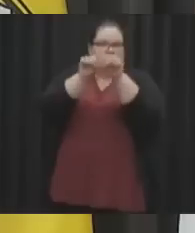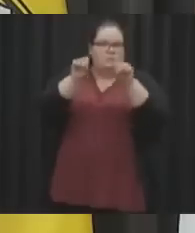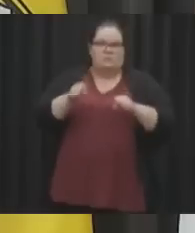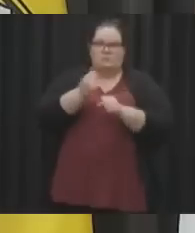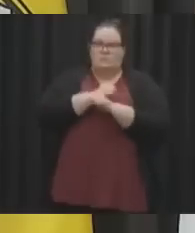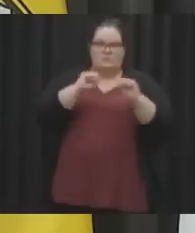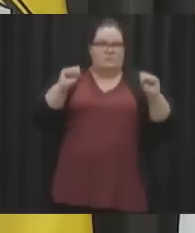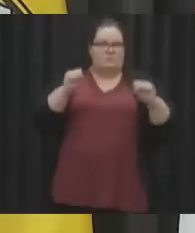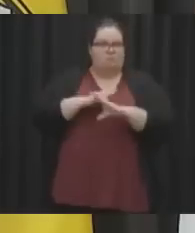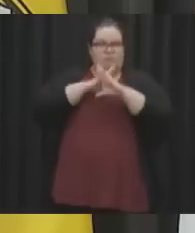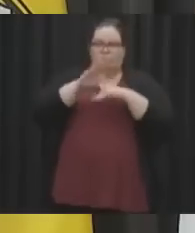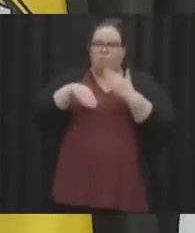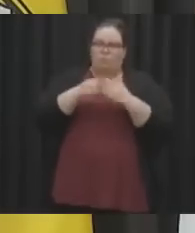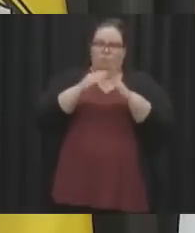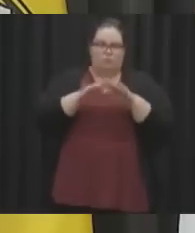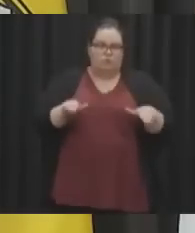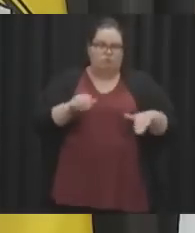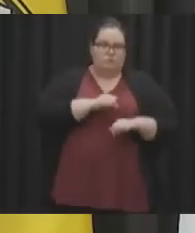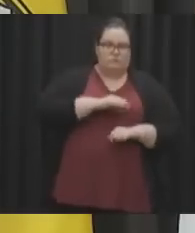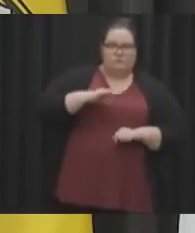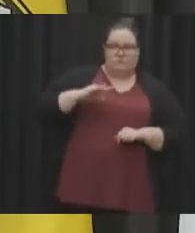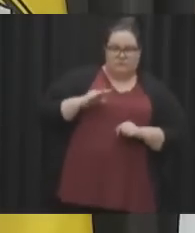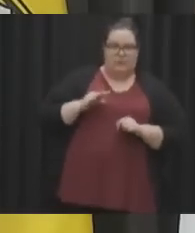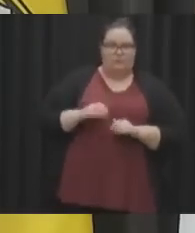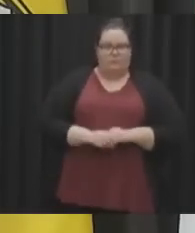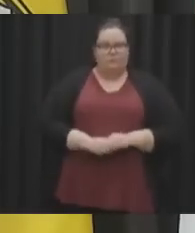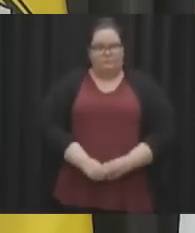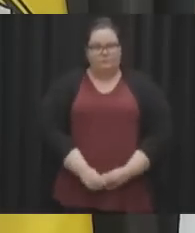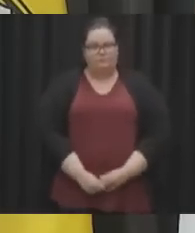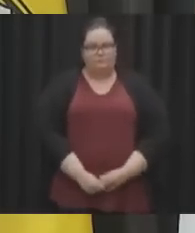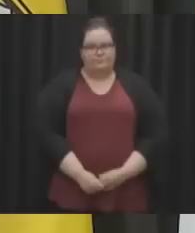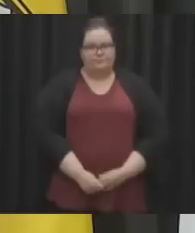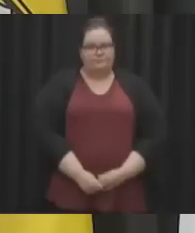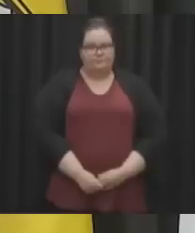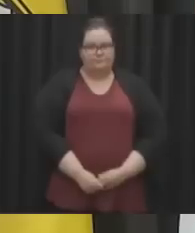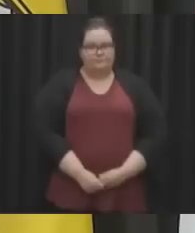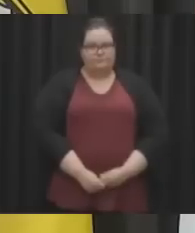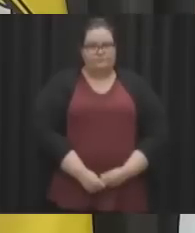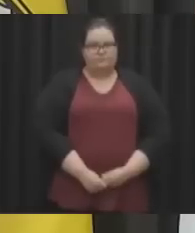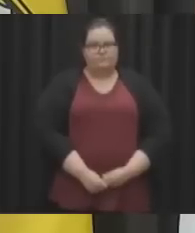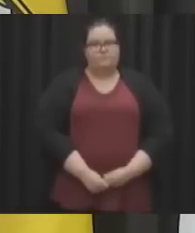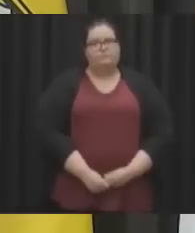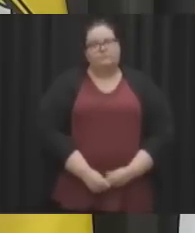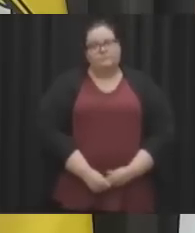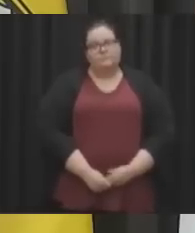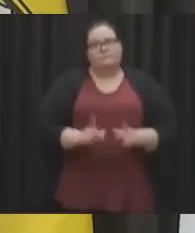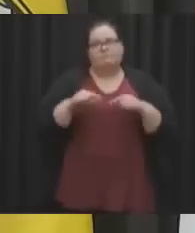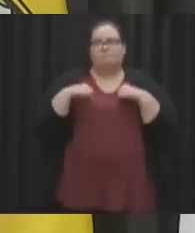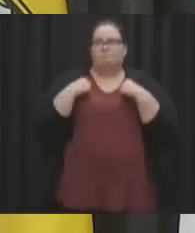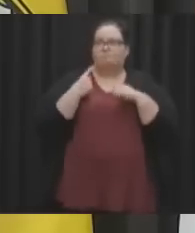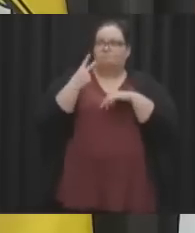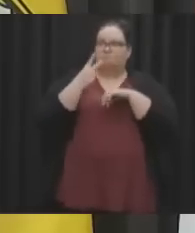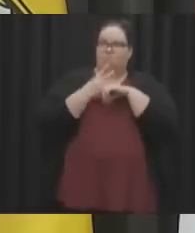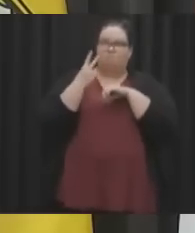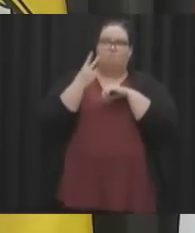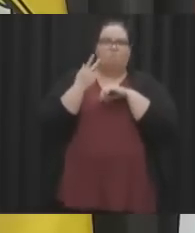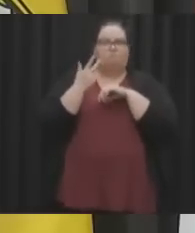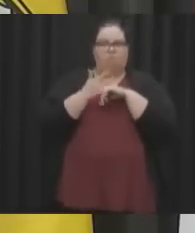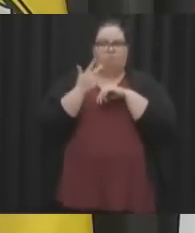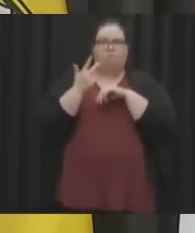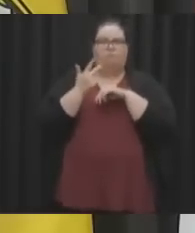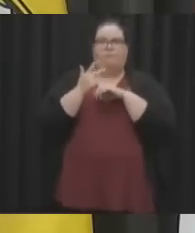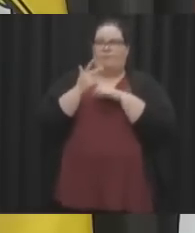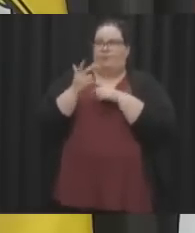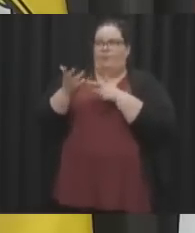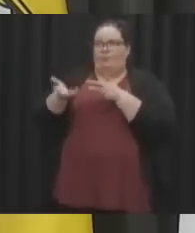You will hear if you need to hear, but otherwise, please do as the doctor said, refer to the GMB website and to formal news channels when it